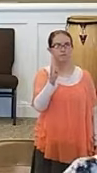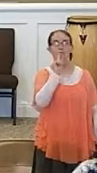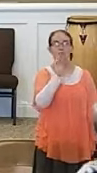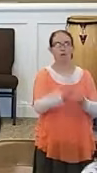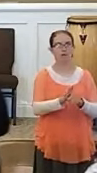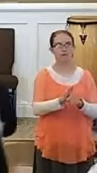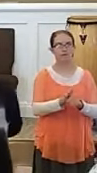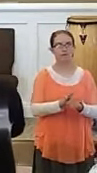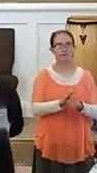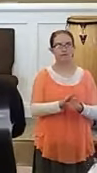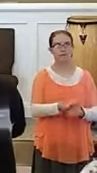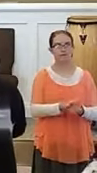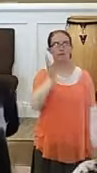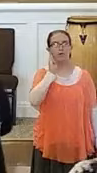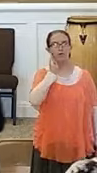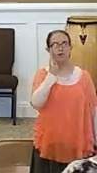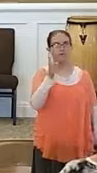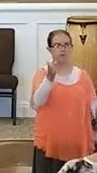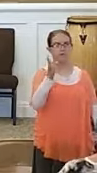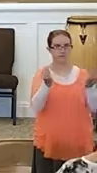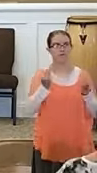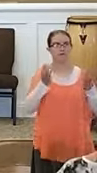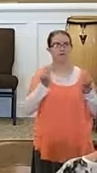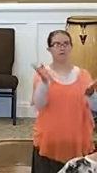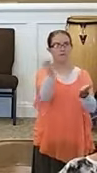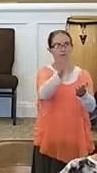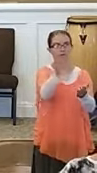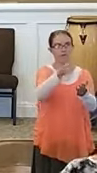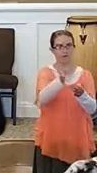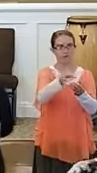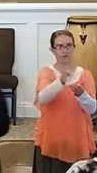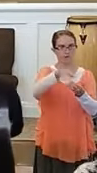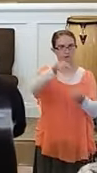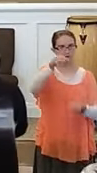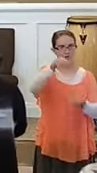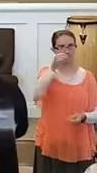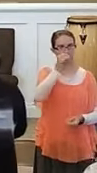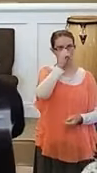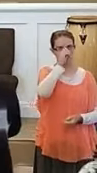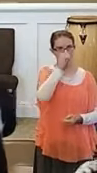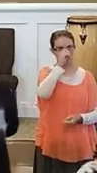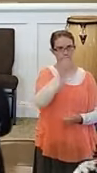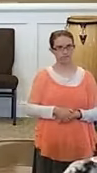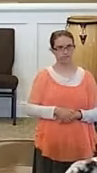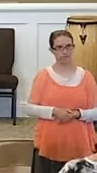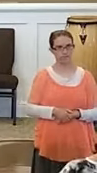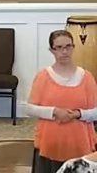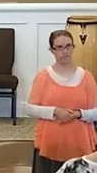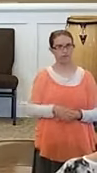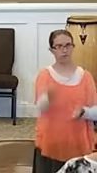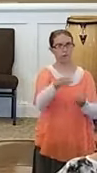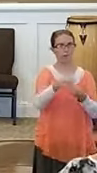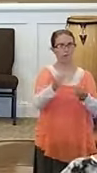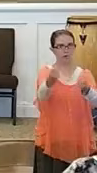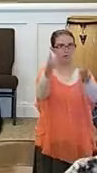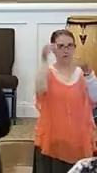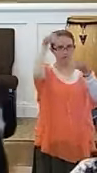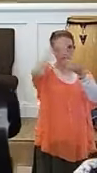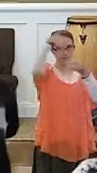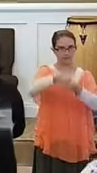promise. You shall receive the gift of the Holy Ghost. Amen. And when the Holy Ghost comes